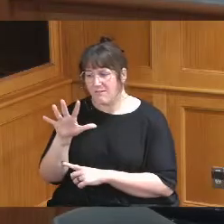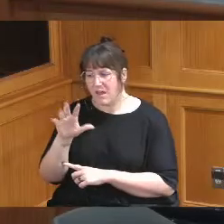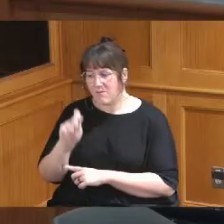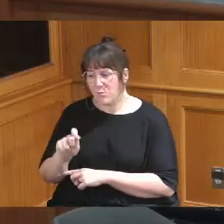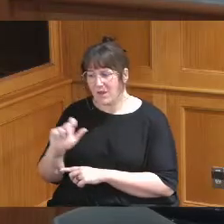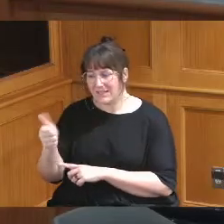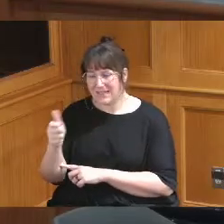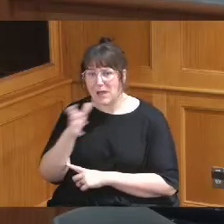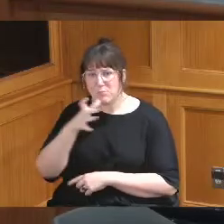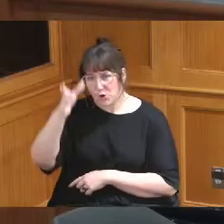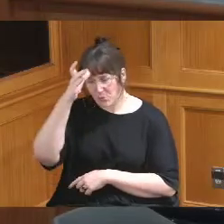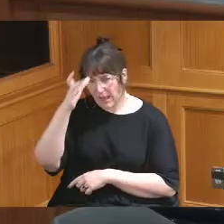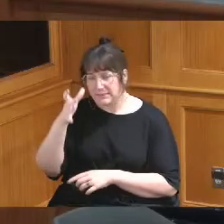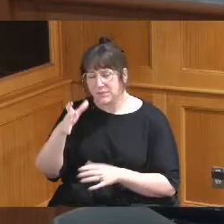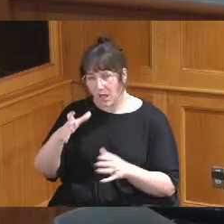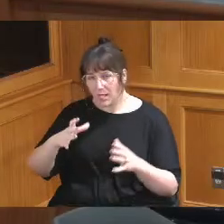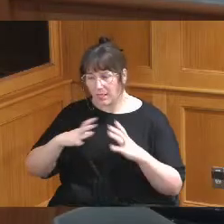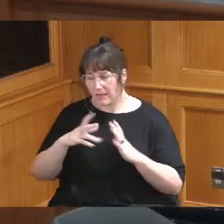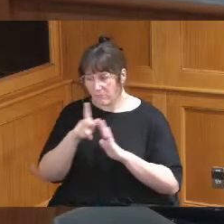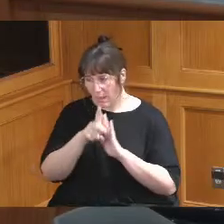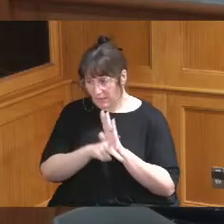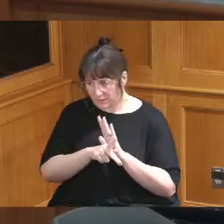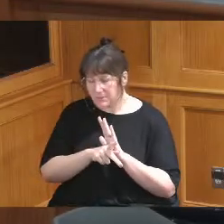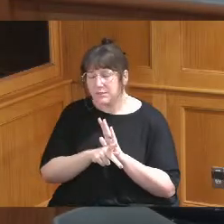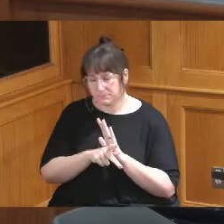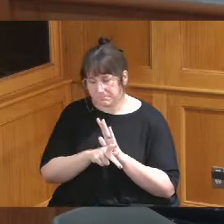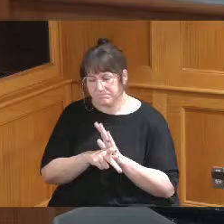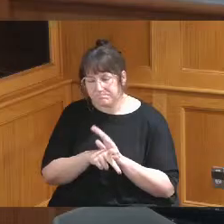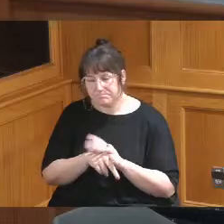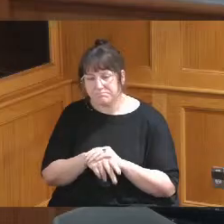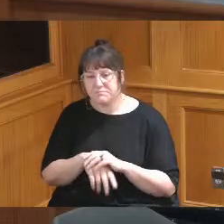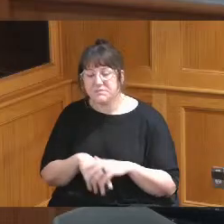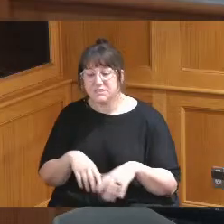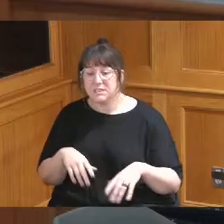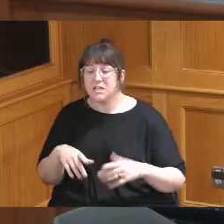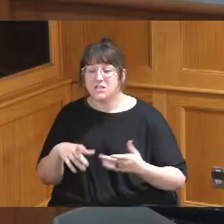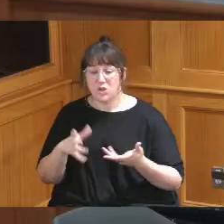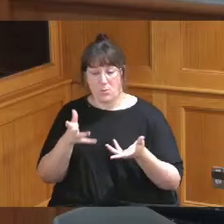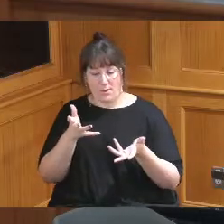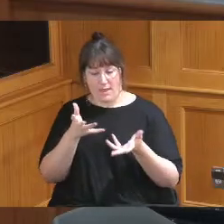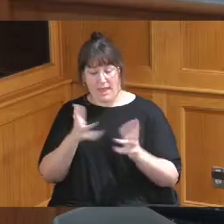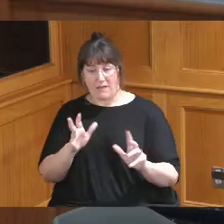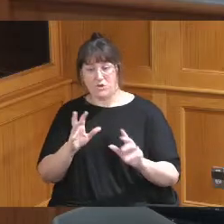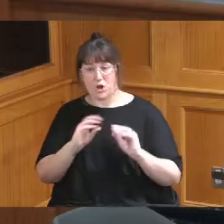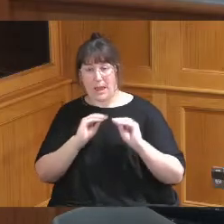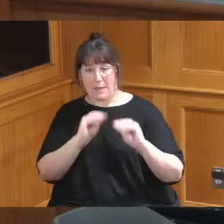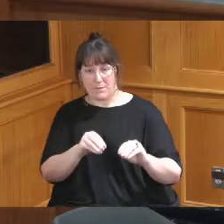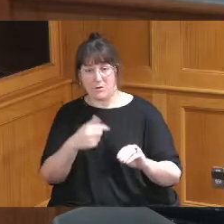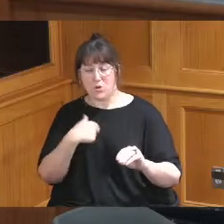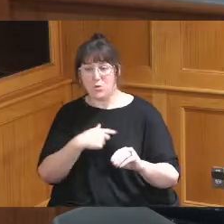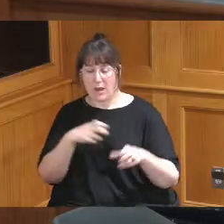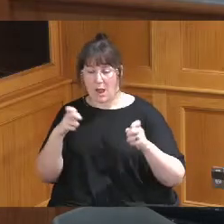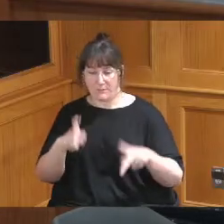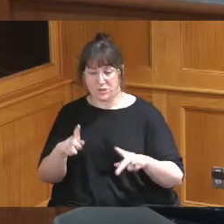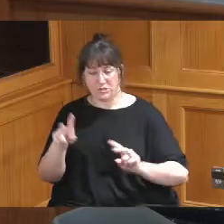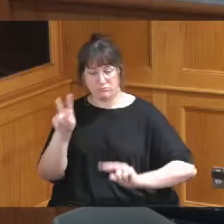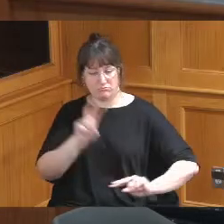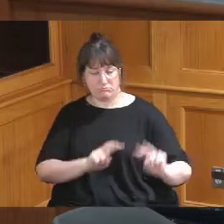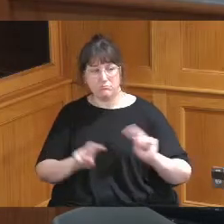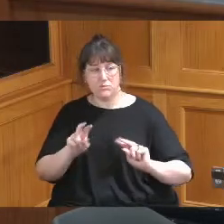leave policy, is that correct? So the parental leave policy, after implementation, we obviously had the opportunity